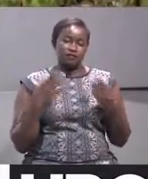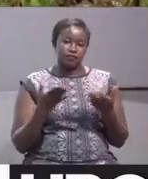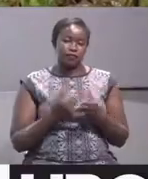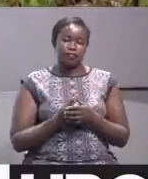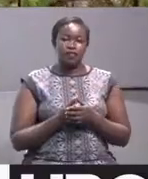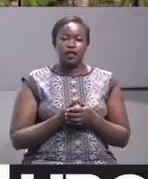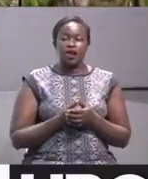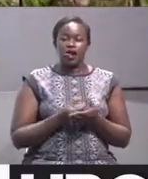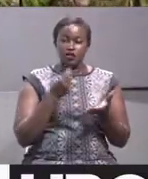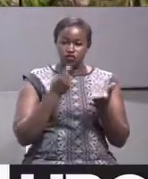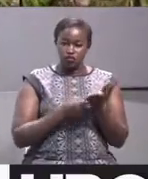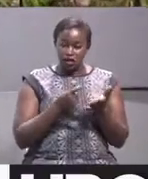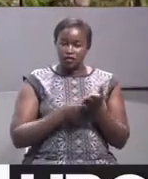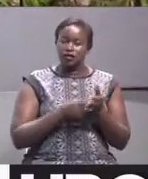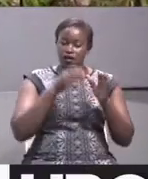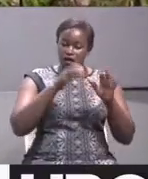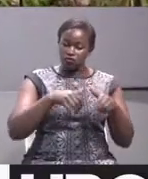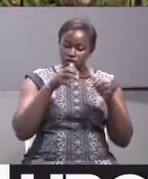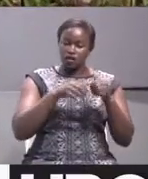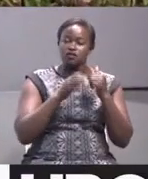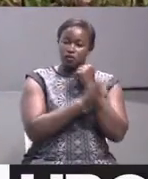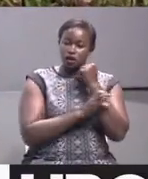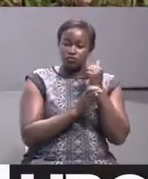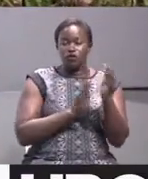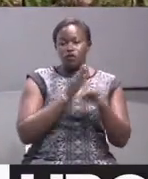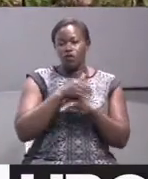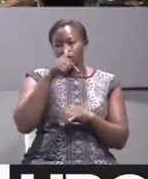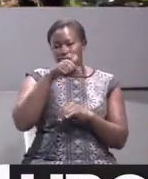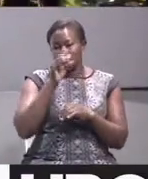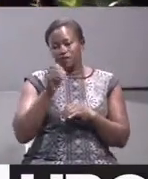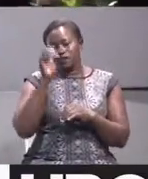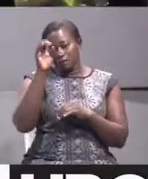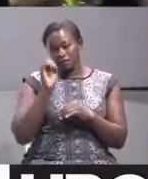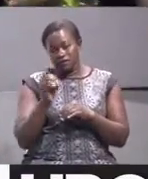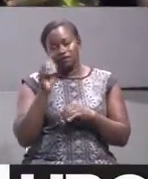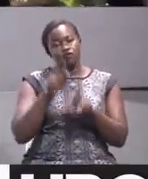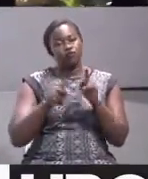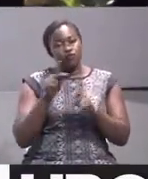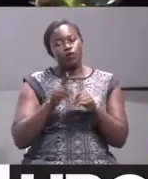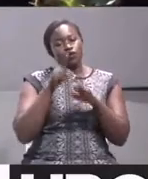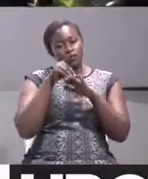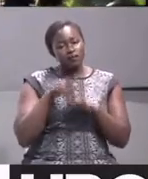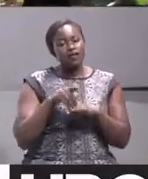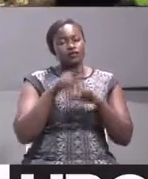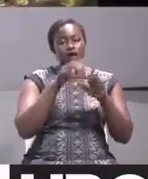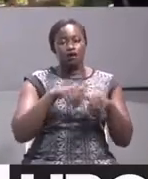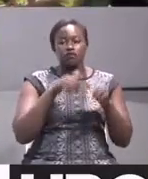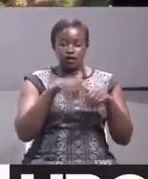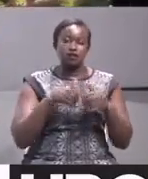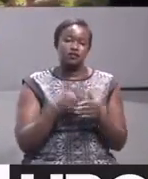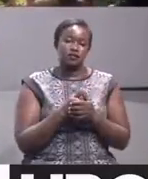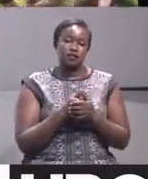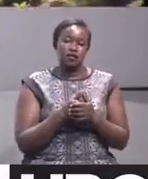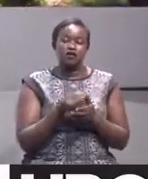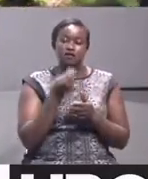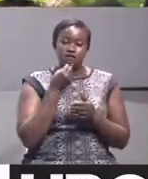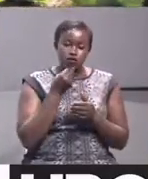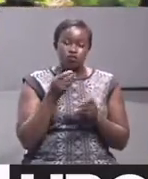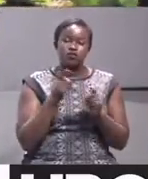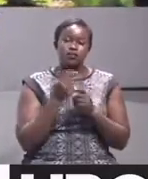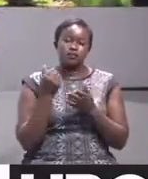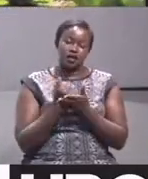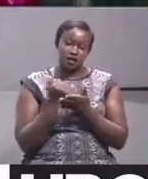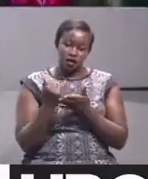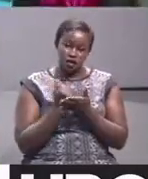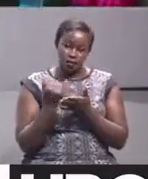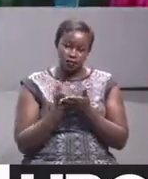Uganda is an agrarian country with more than 70% of its population dependent on agriculture for food and for income.